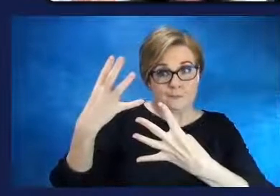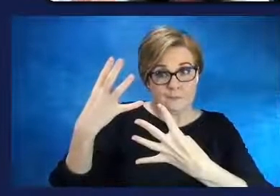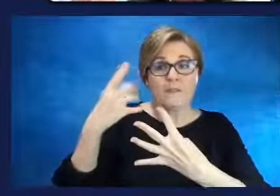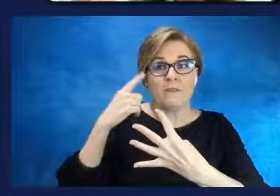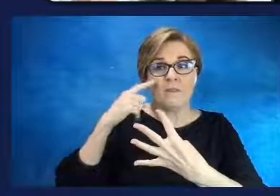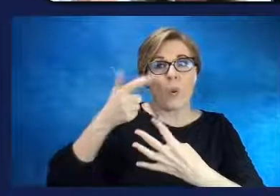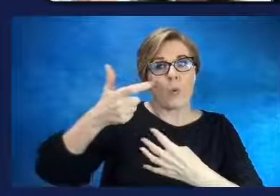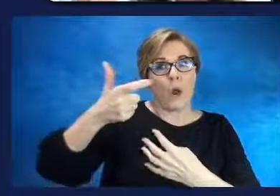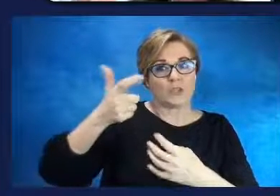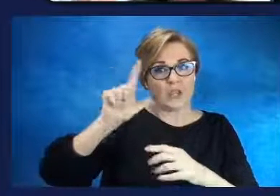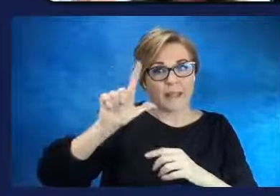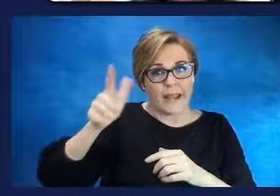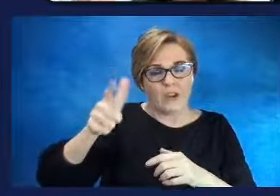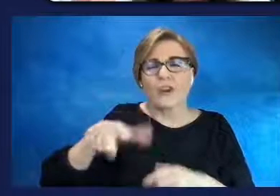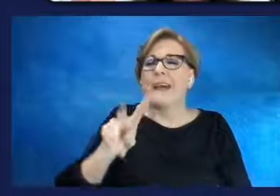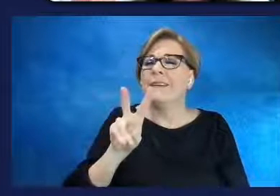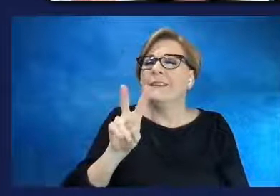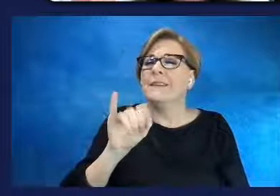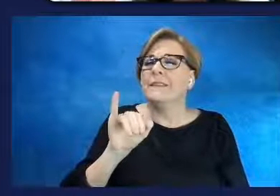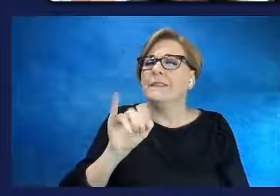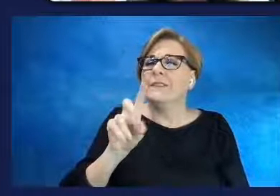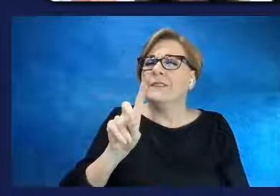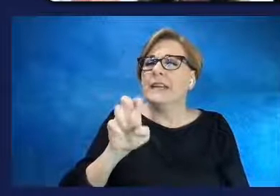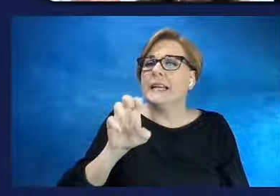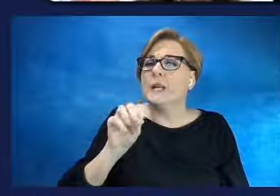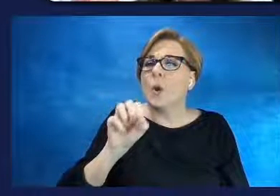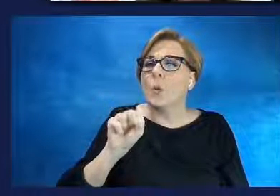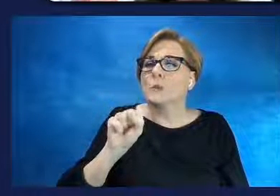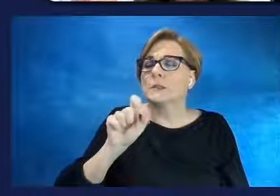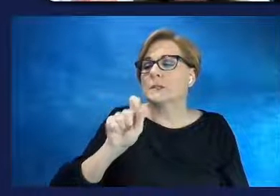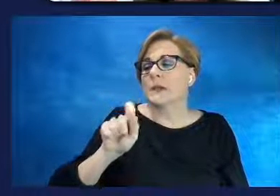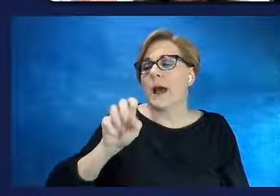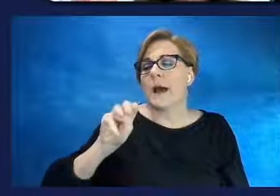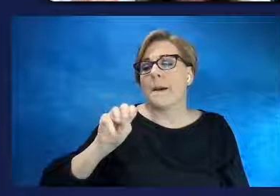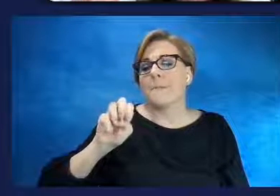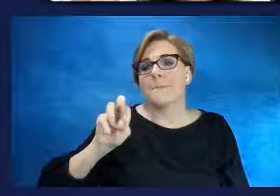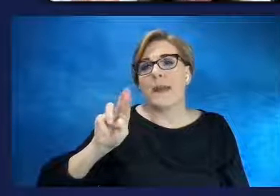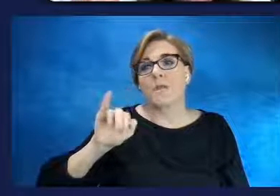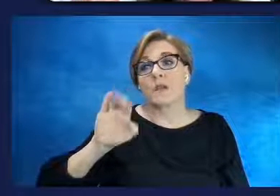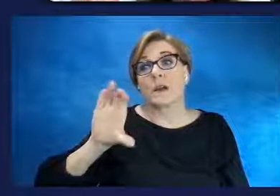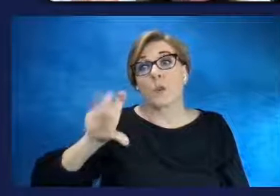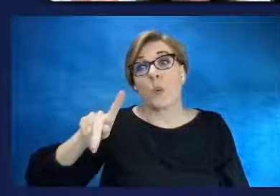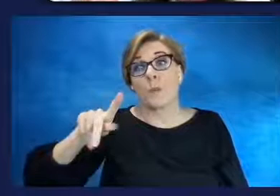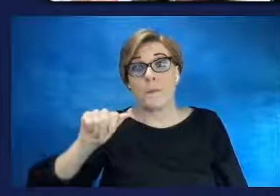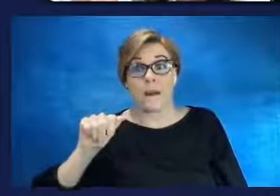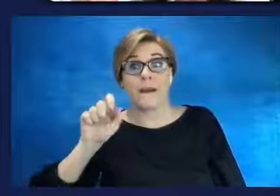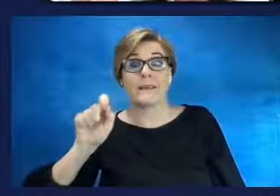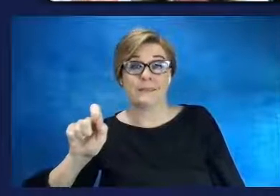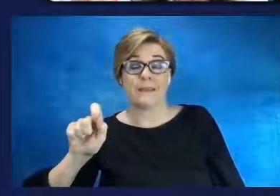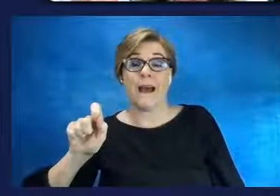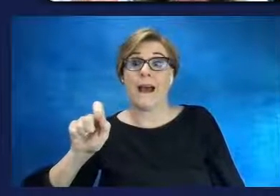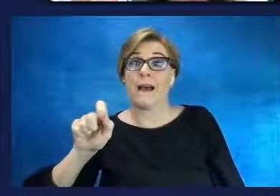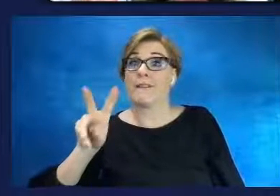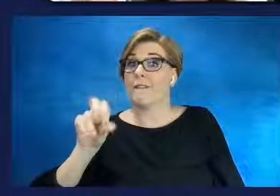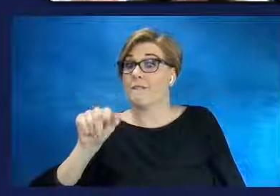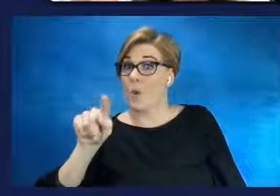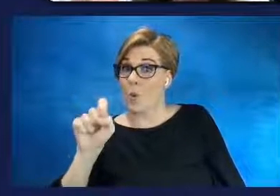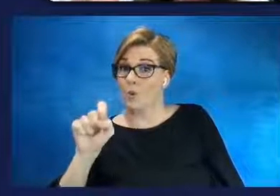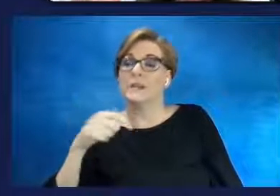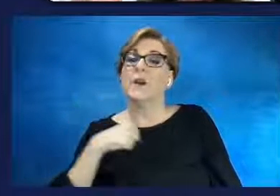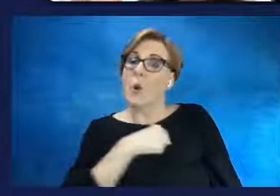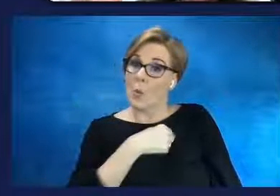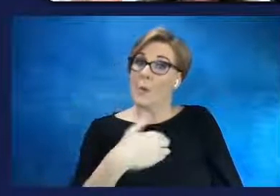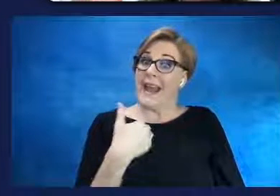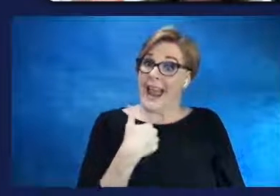videos.maricopa.vote. You can submit your questions at any time. We have cart captioning today provided by Tracy, and we also have 2